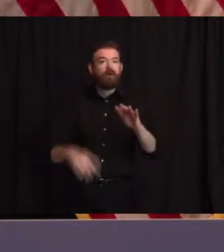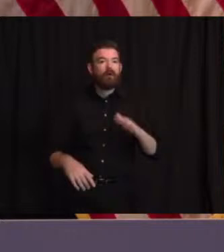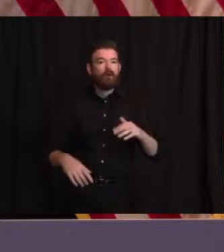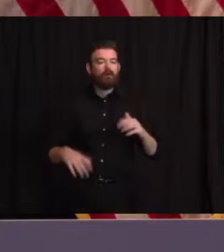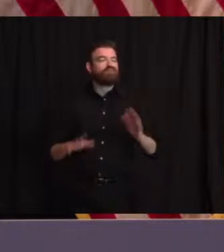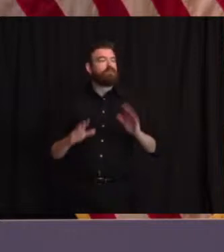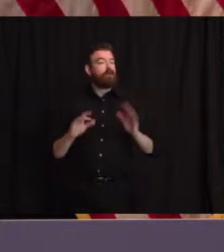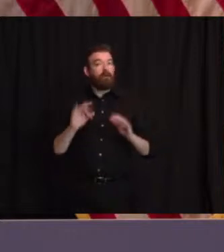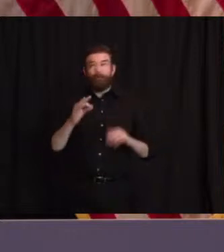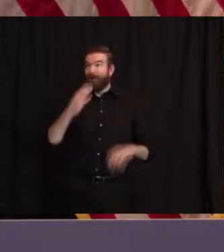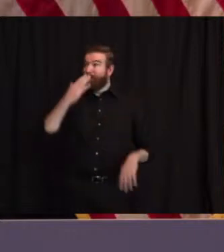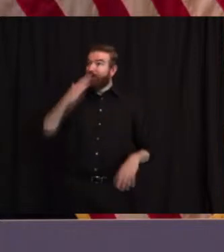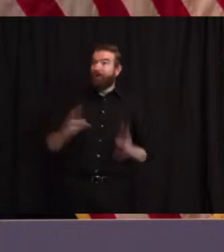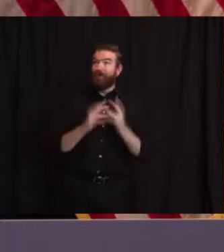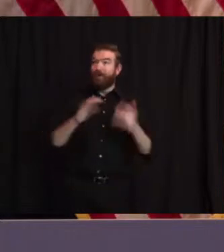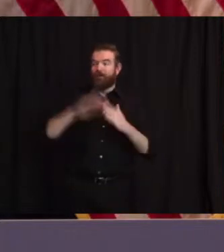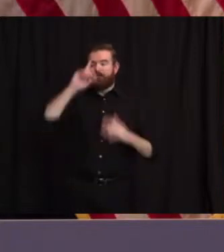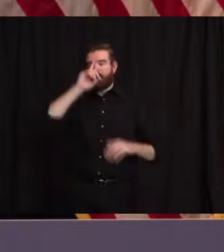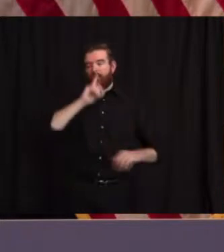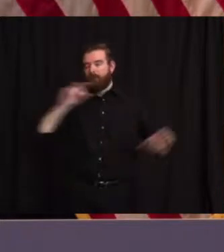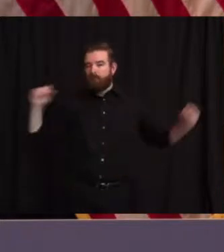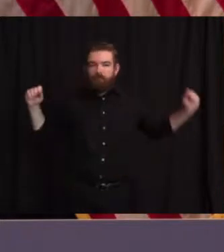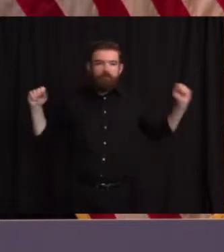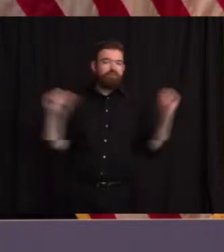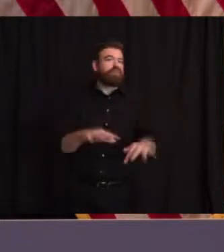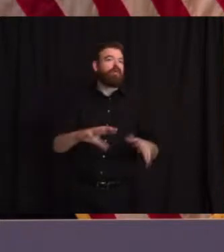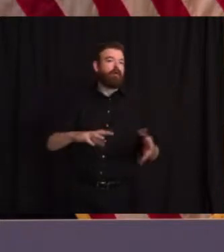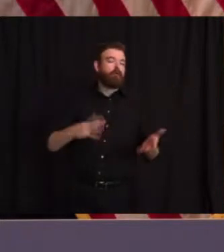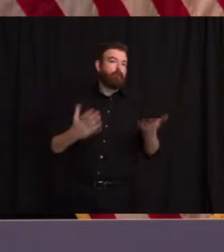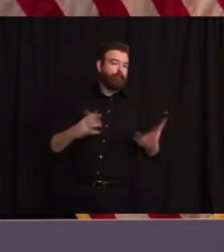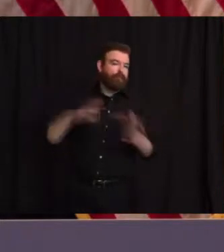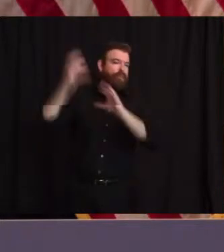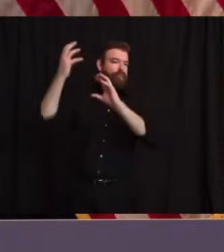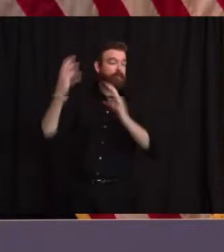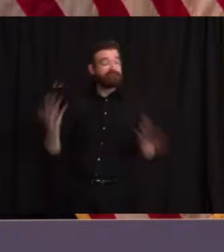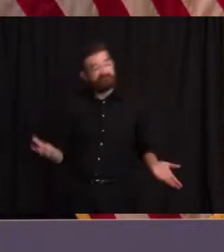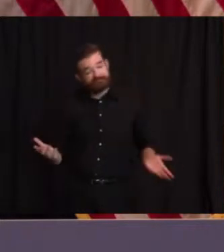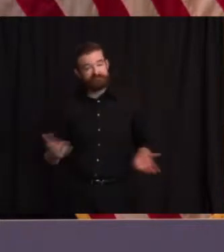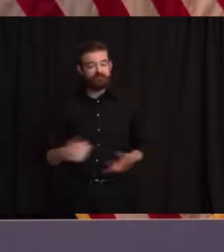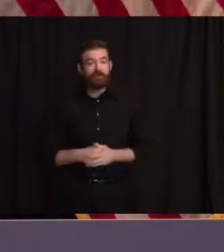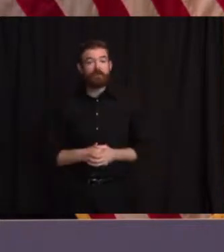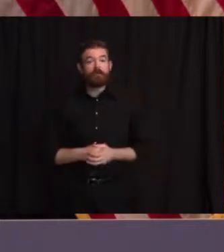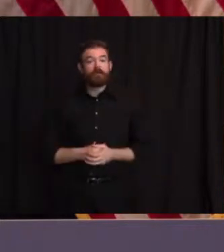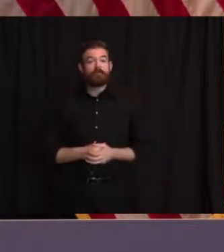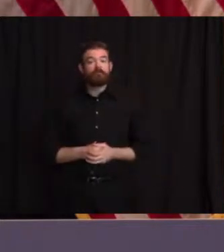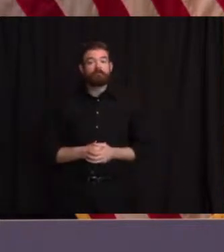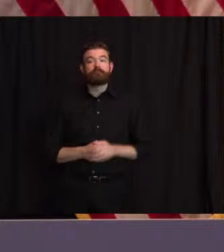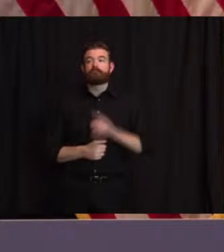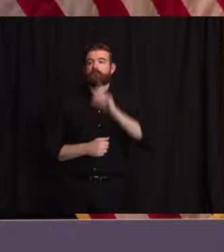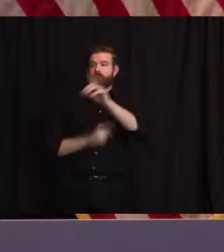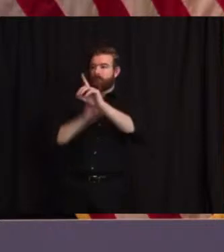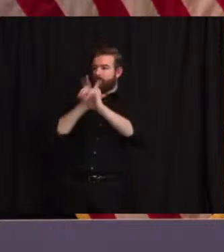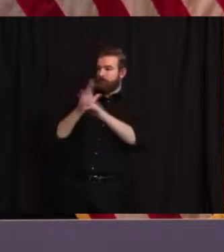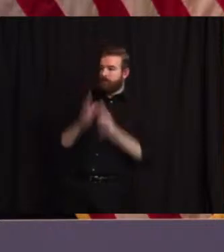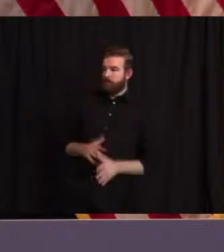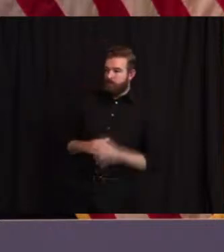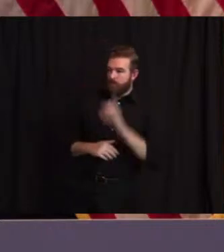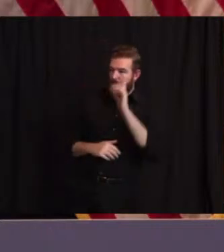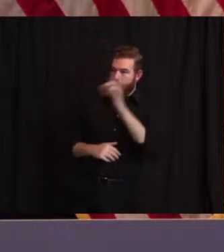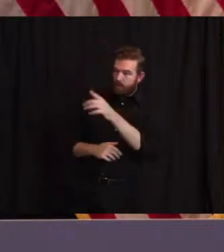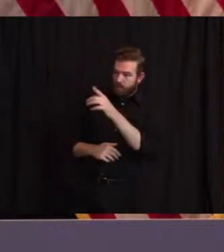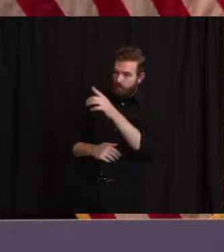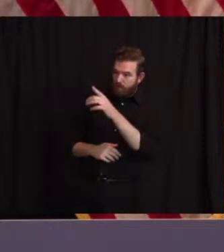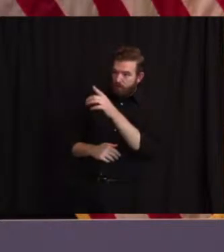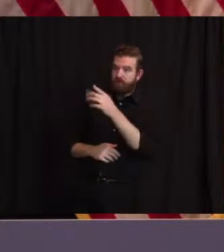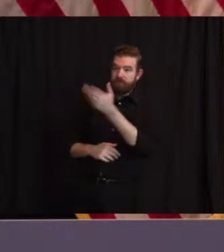You good? Okay. Give us 1 sec. Matt, how are you? Don't pull a hamstring coming across the room there. Okay, Morning, Governor. thank you.